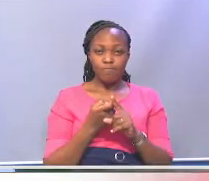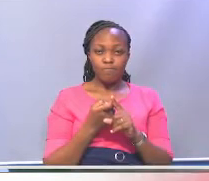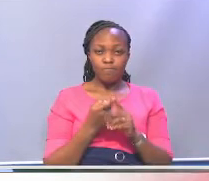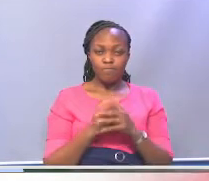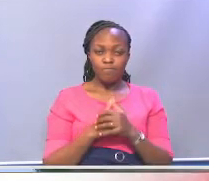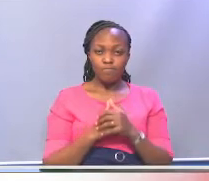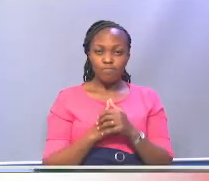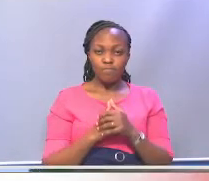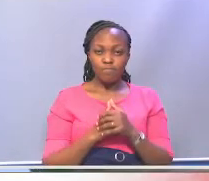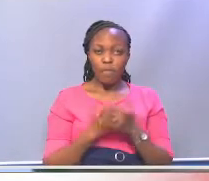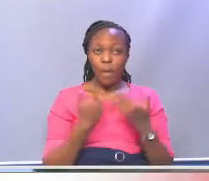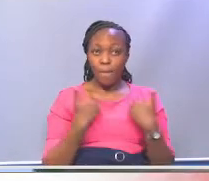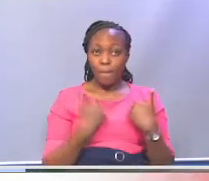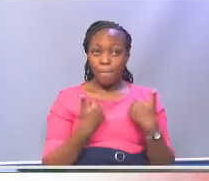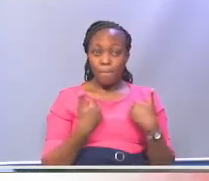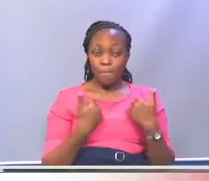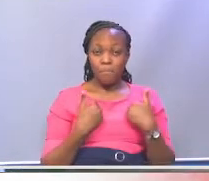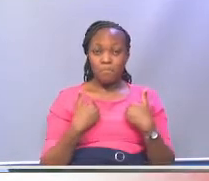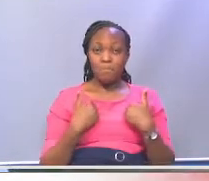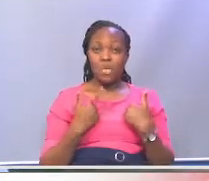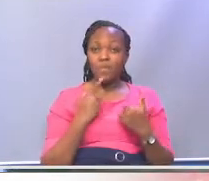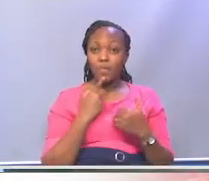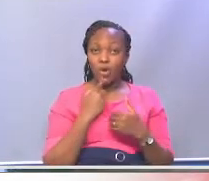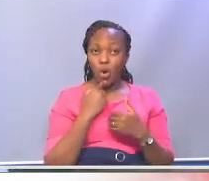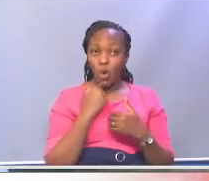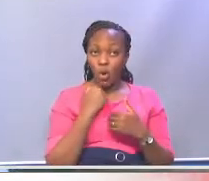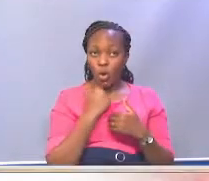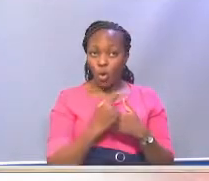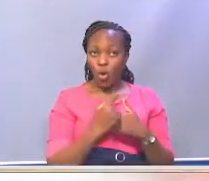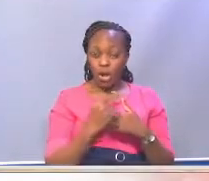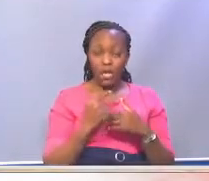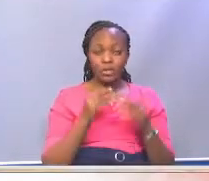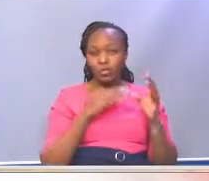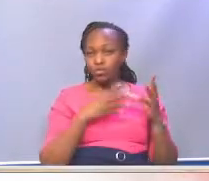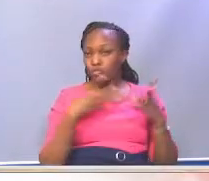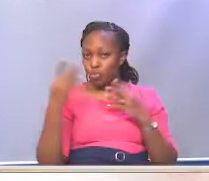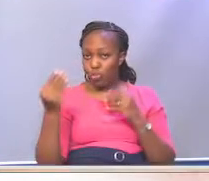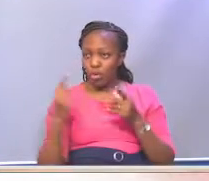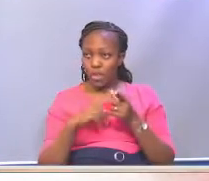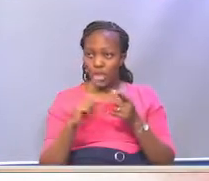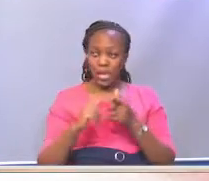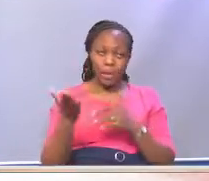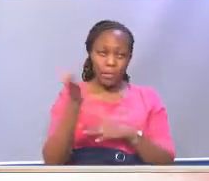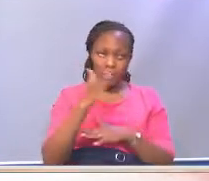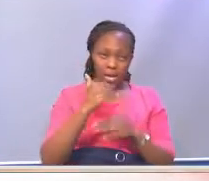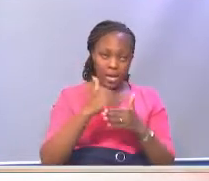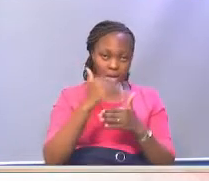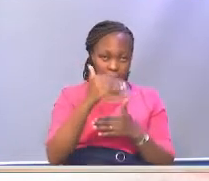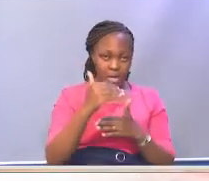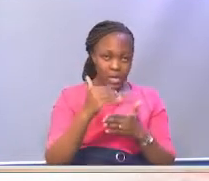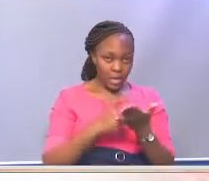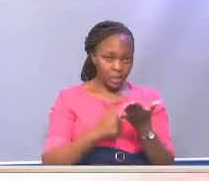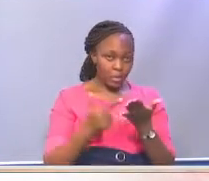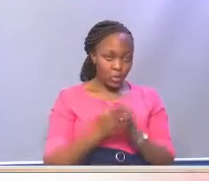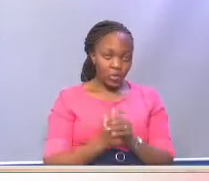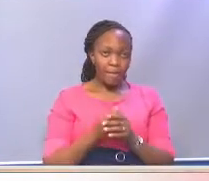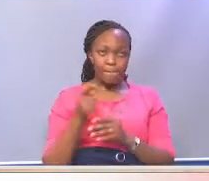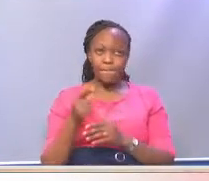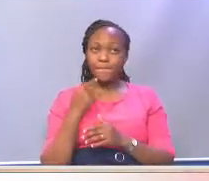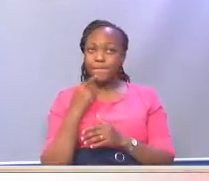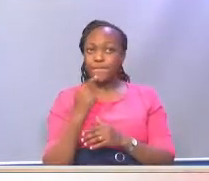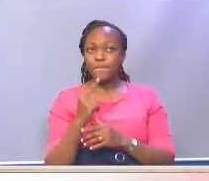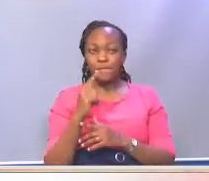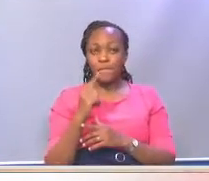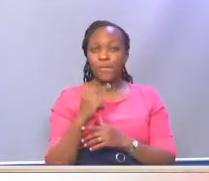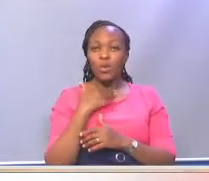been ordered to move out and come here next week. He says he had to spend Monday night at the DCI